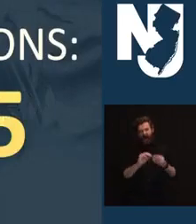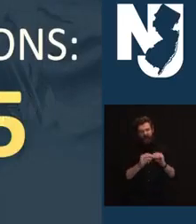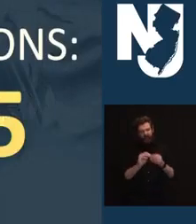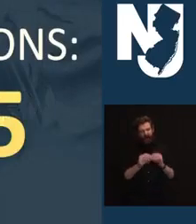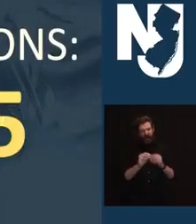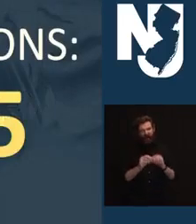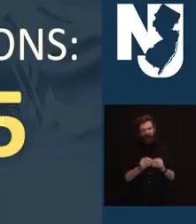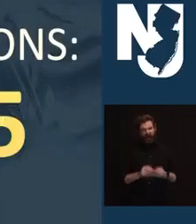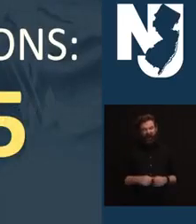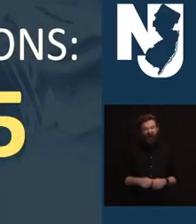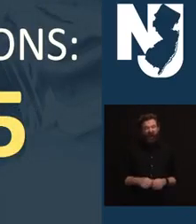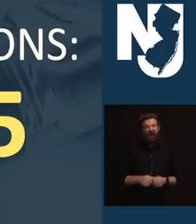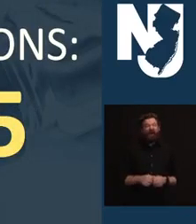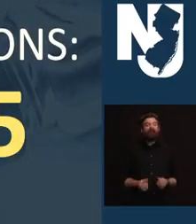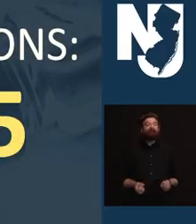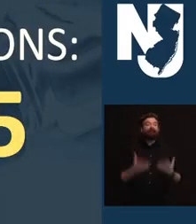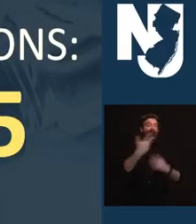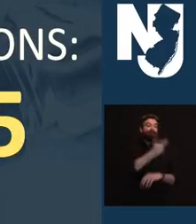showing a total of